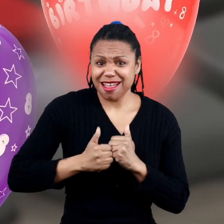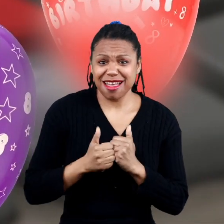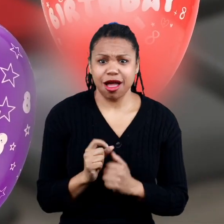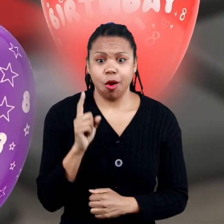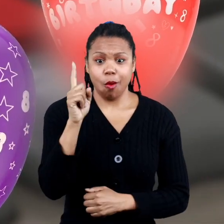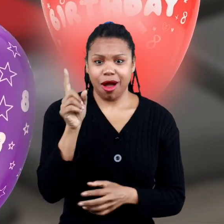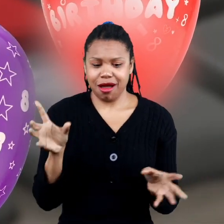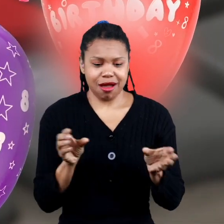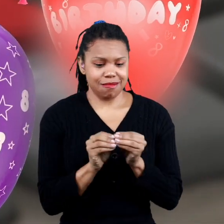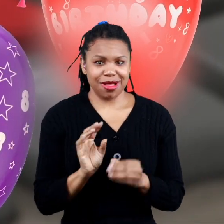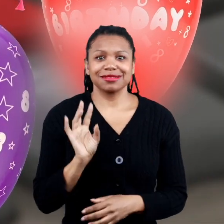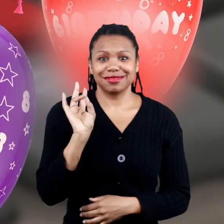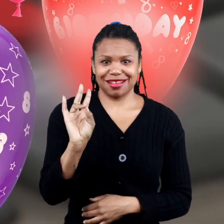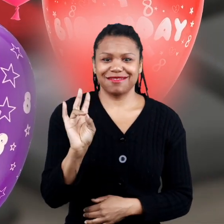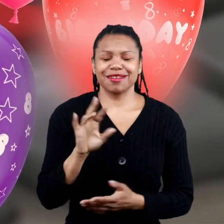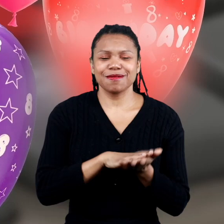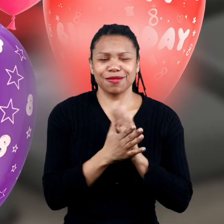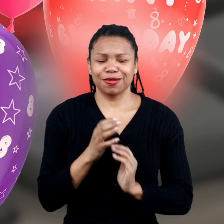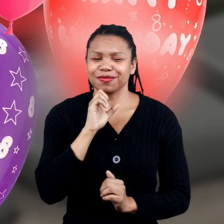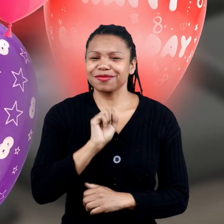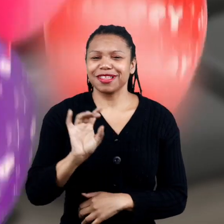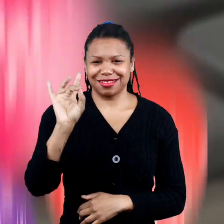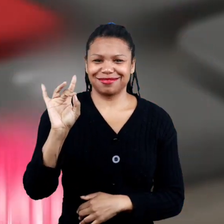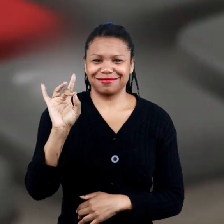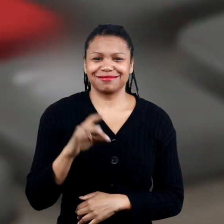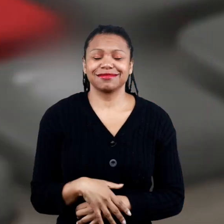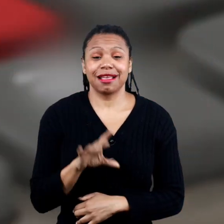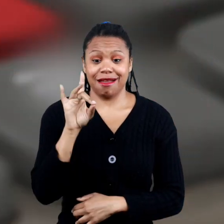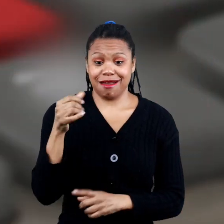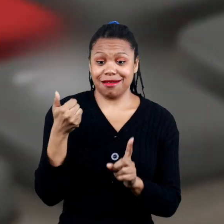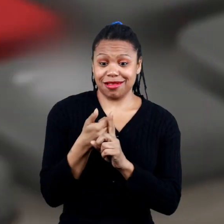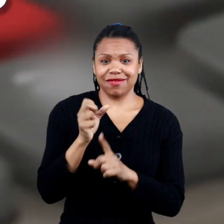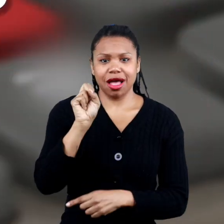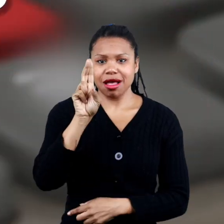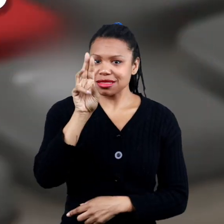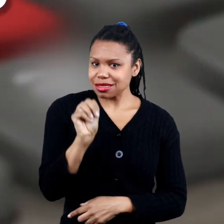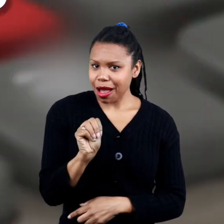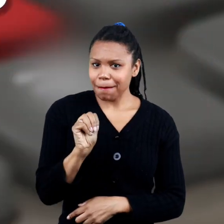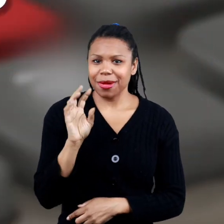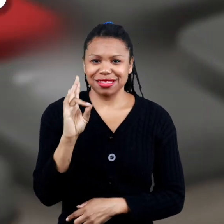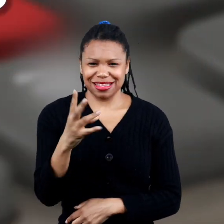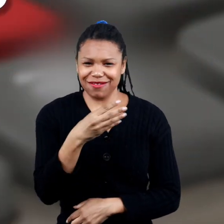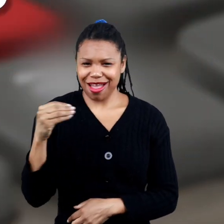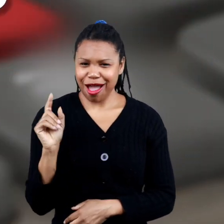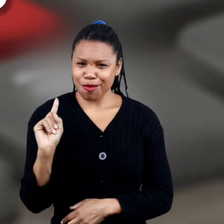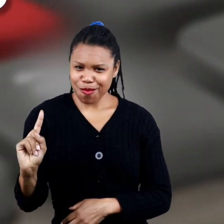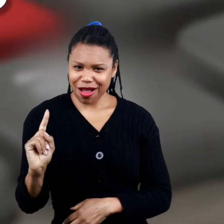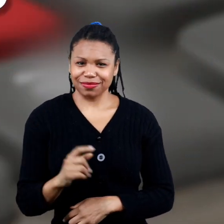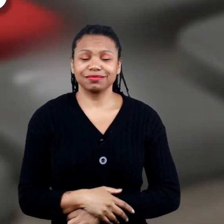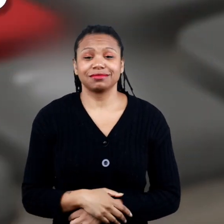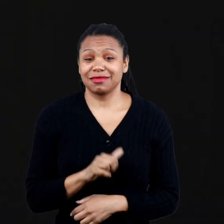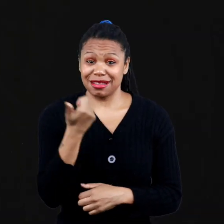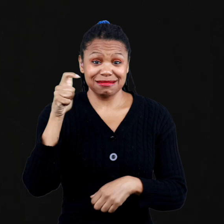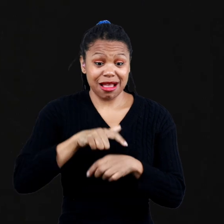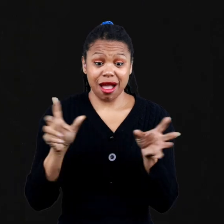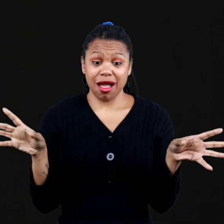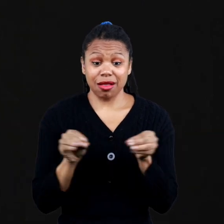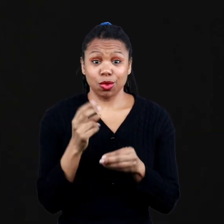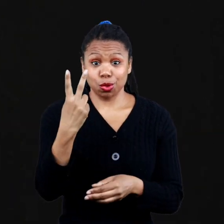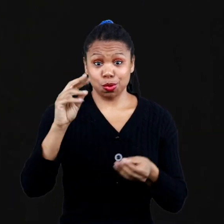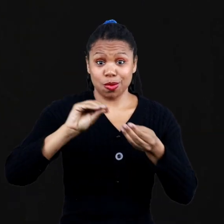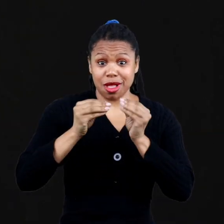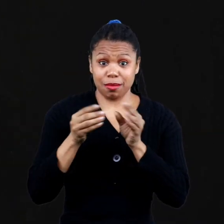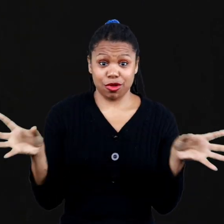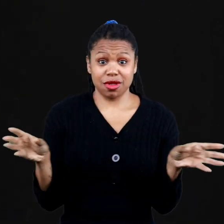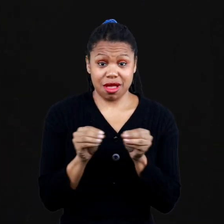to figure out that by adding one to seven to get eight. So eight was the sum of seven and one. Anytime